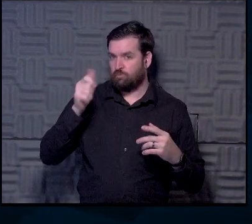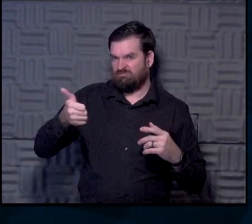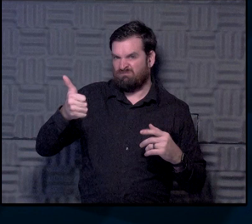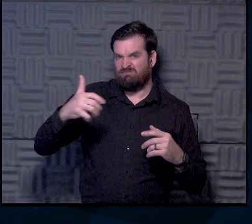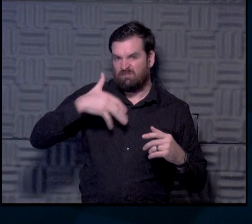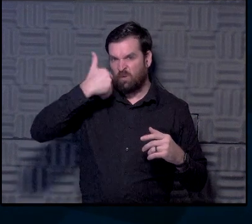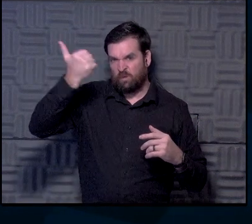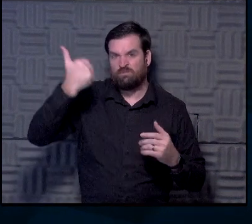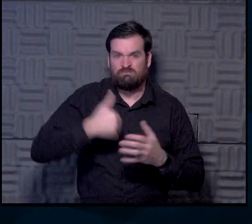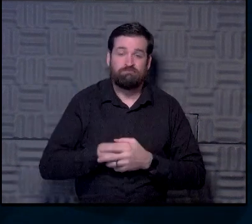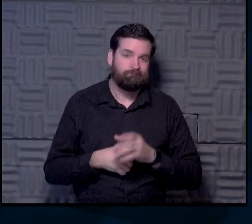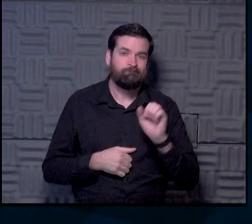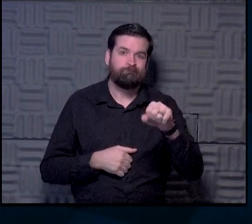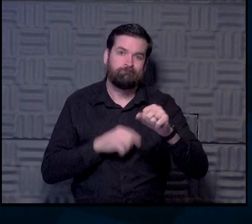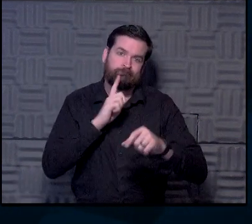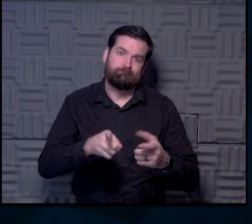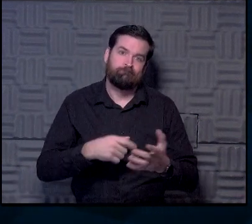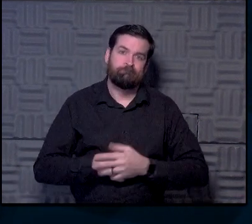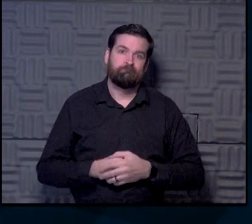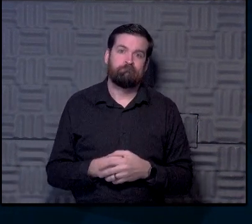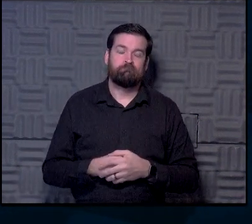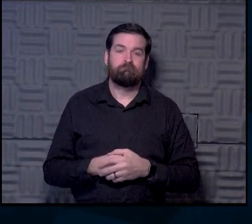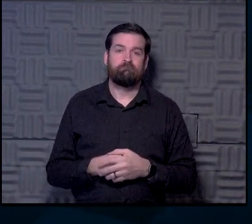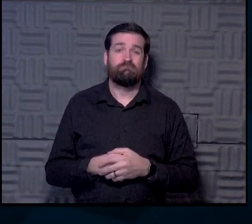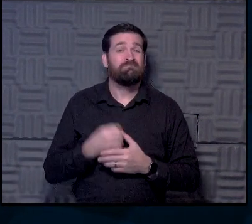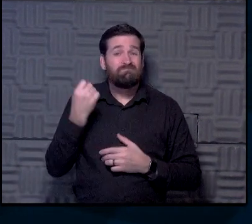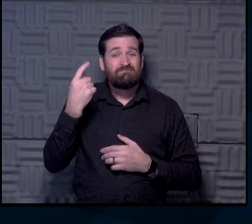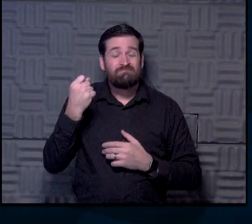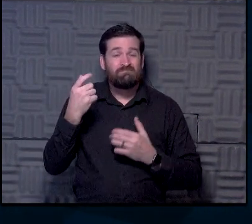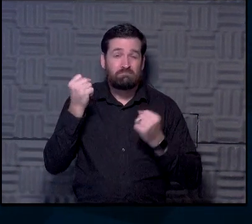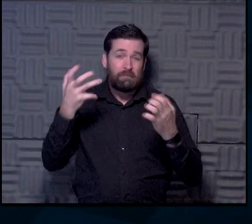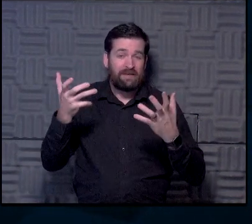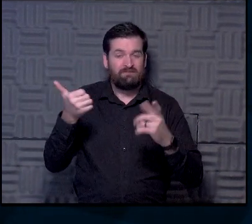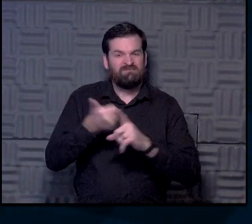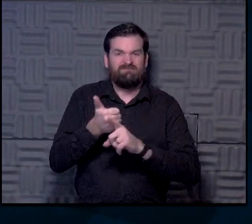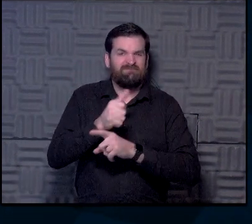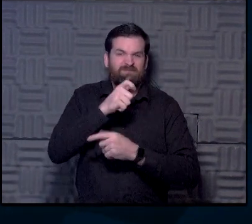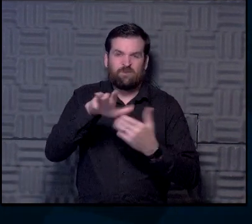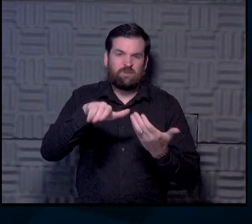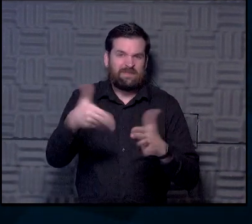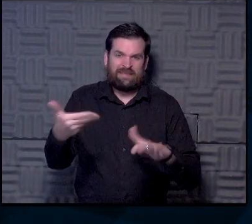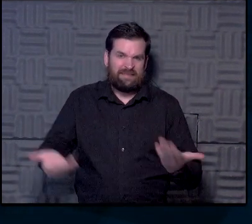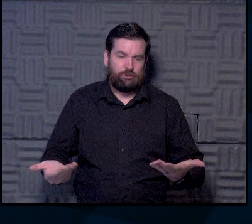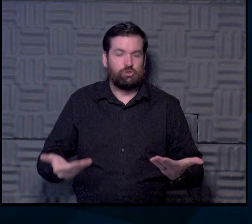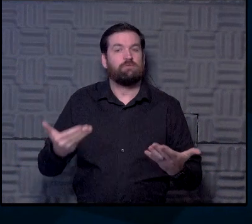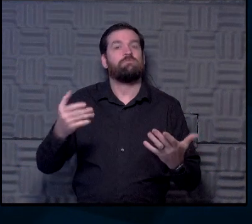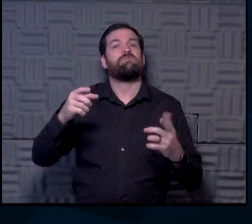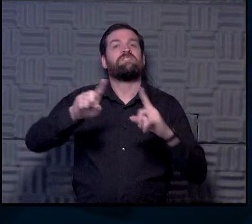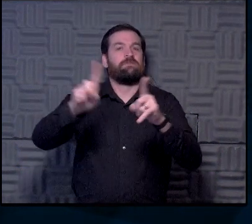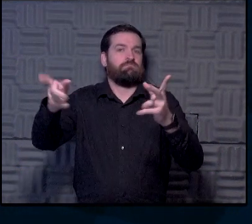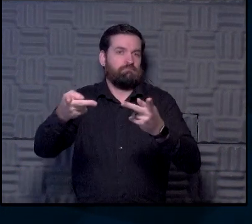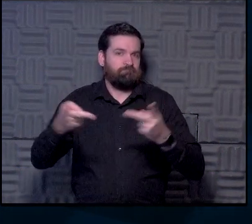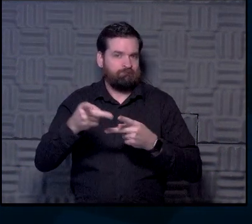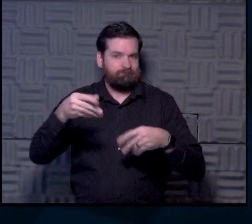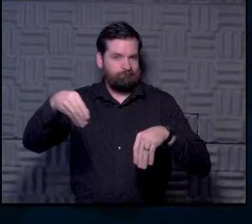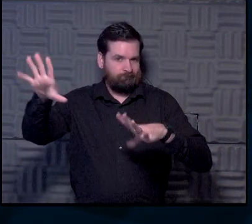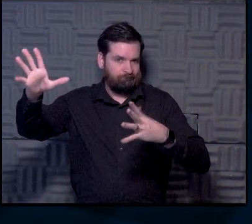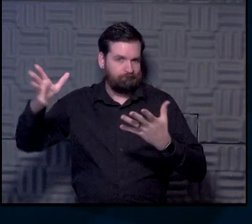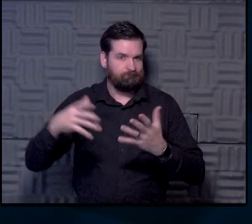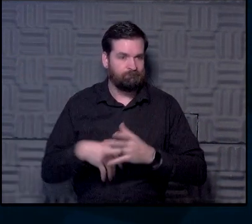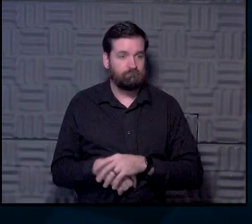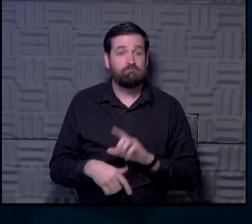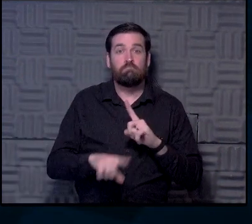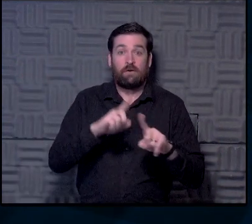elderly. And many of those patients aren't even dying in the hospital, they're dying somewhere else. But here you can see that early on we did have